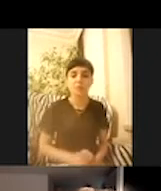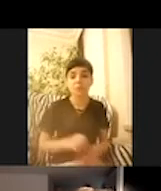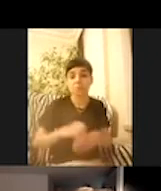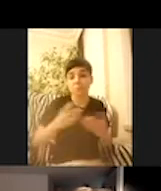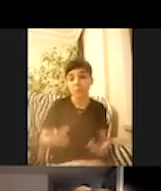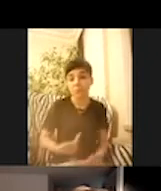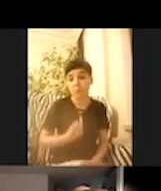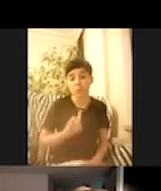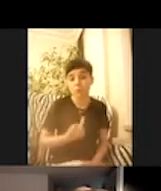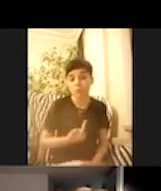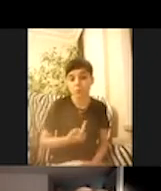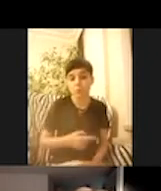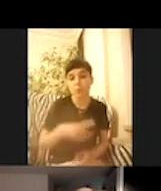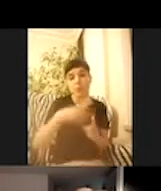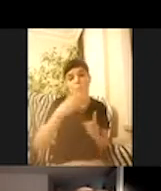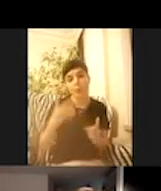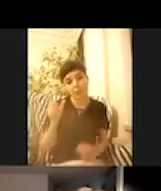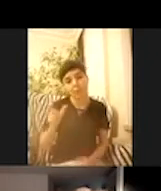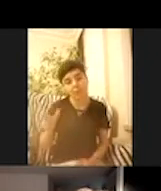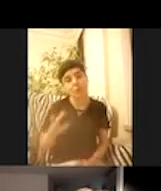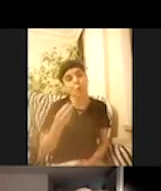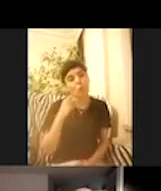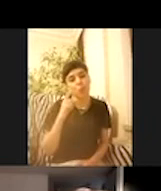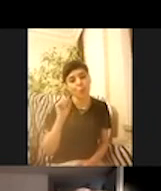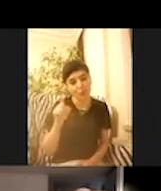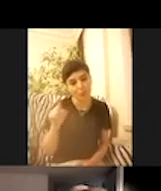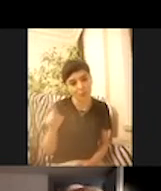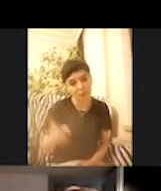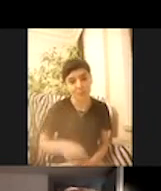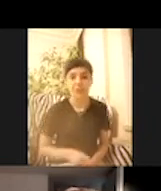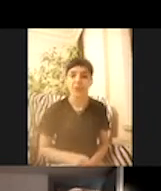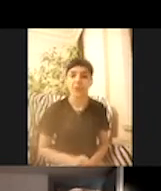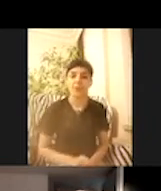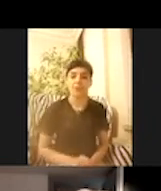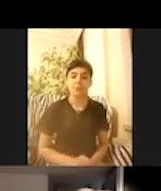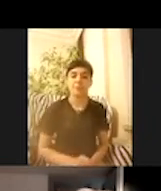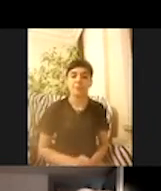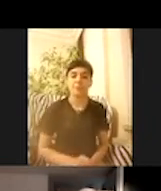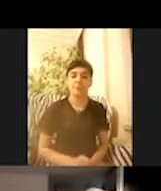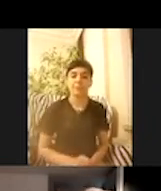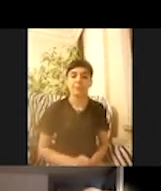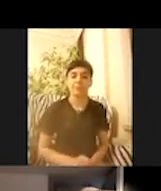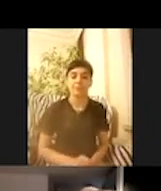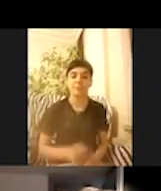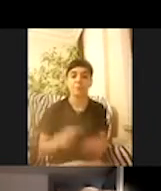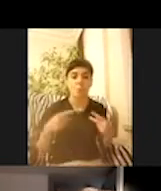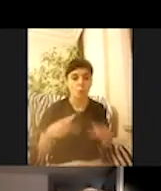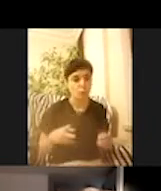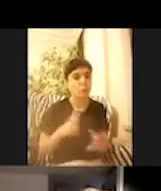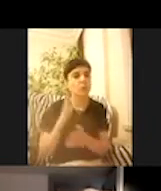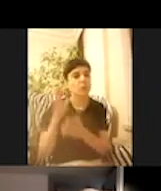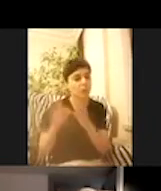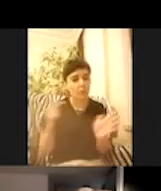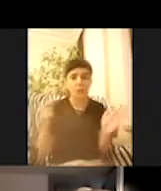emancipatory move, not at all referring to the fact that we should really question this progress, this